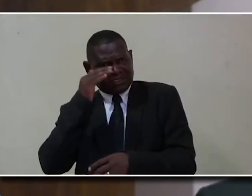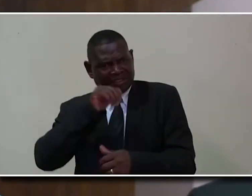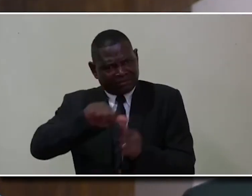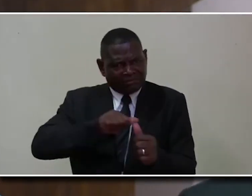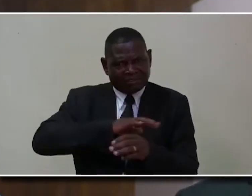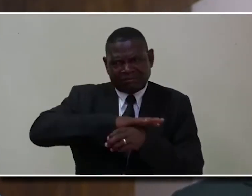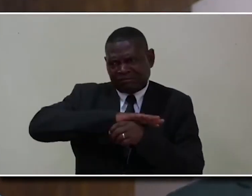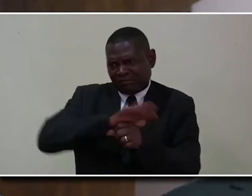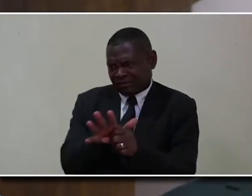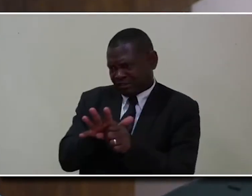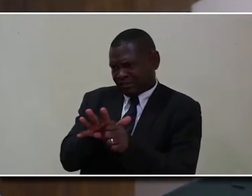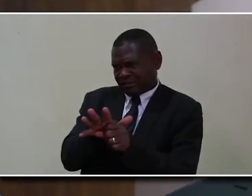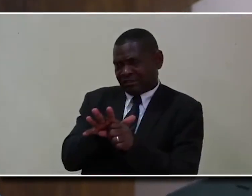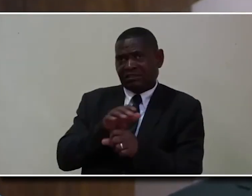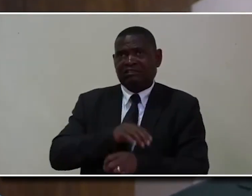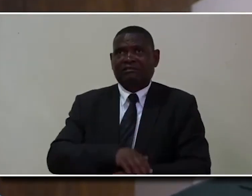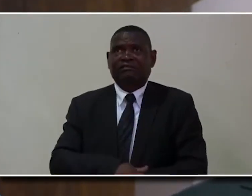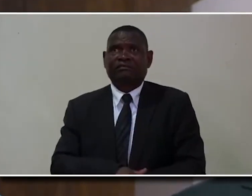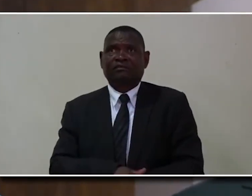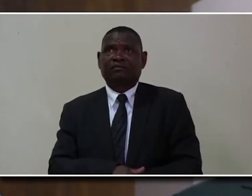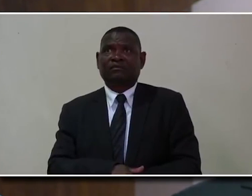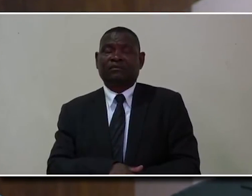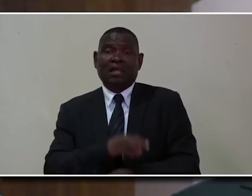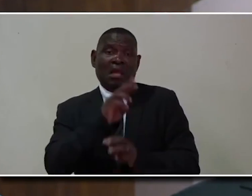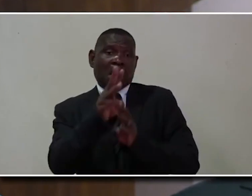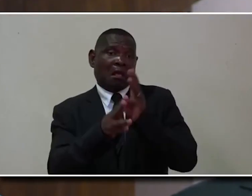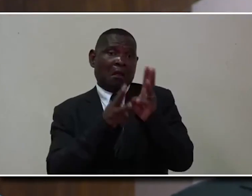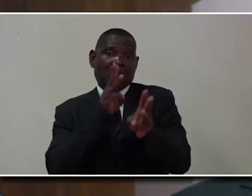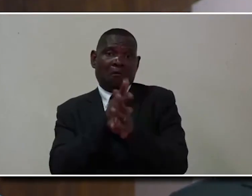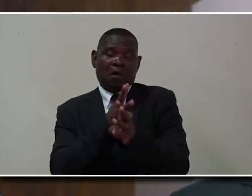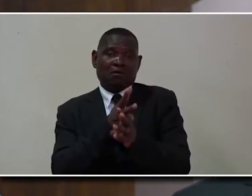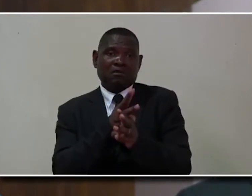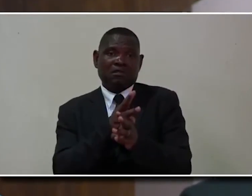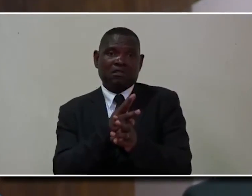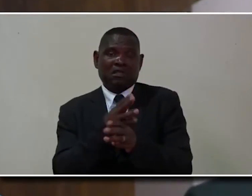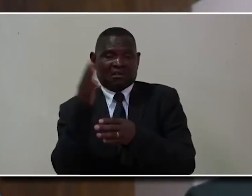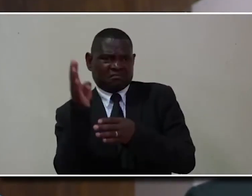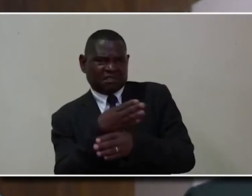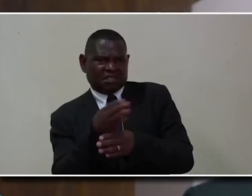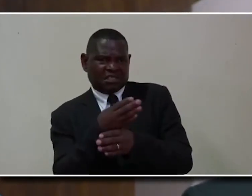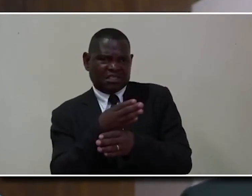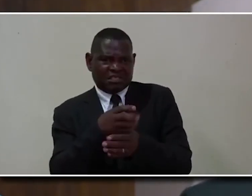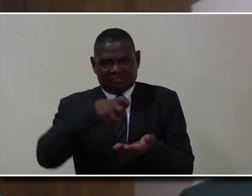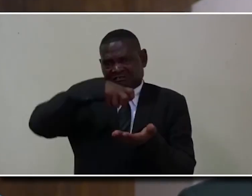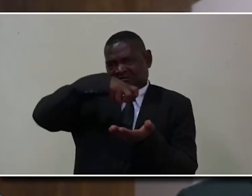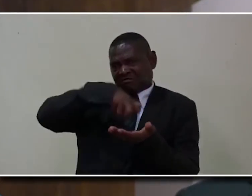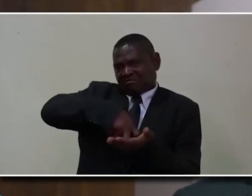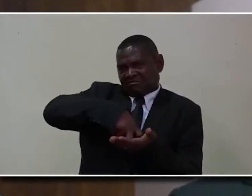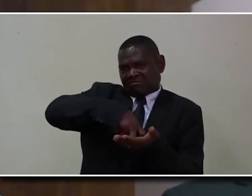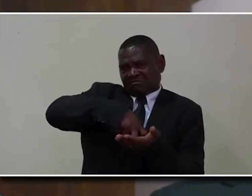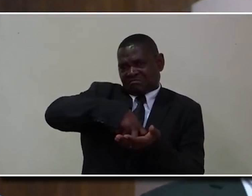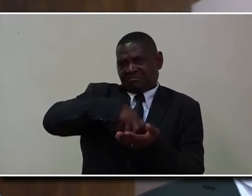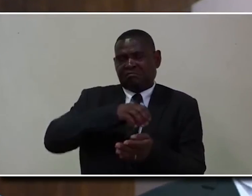talingalirani kamba kakalombo ka corona. The world economy is on its knees. Sopano, madzikolonse la